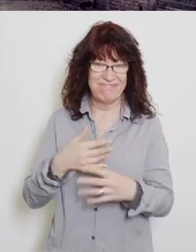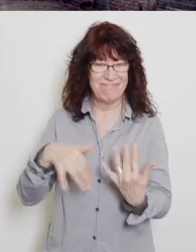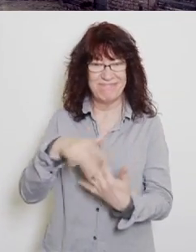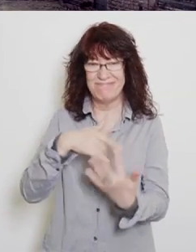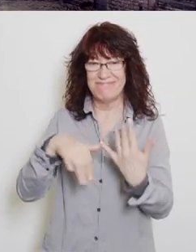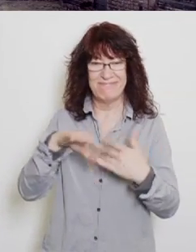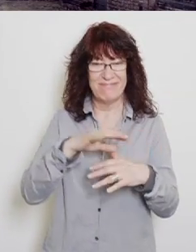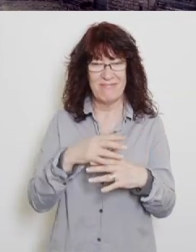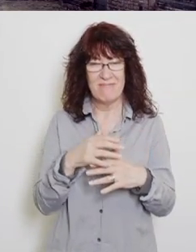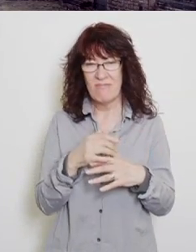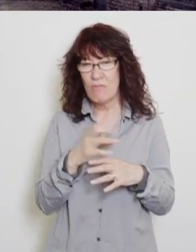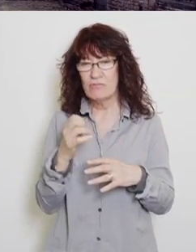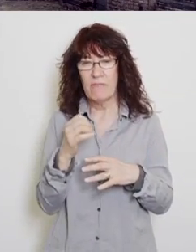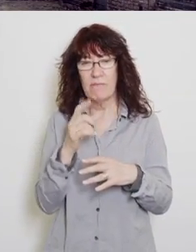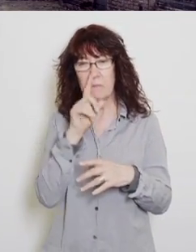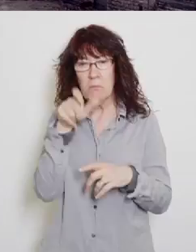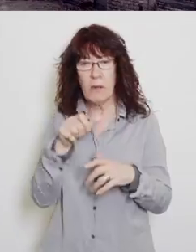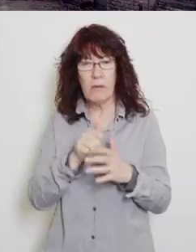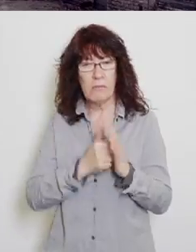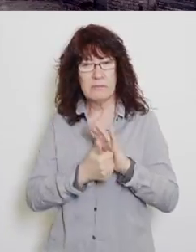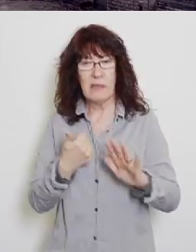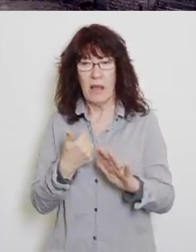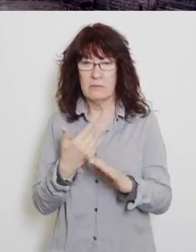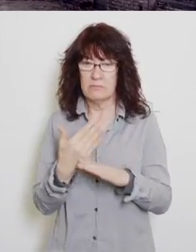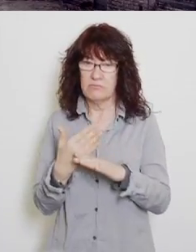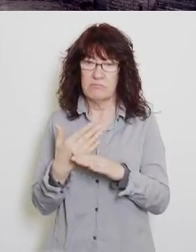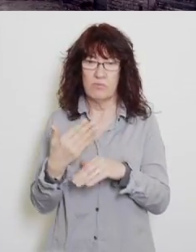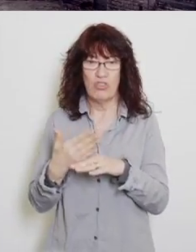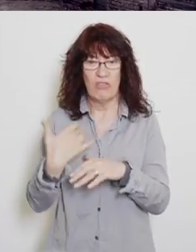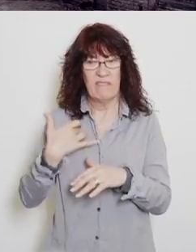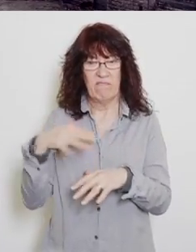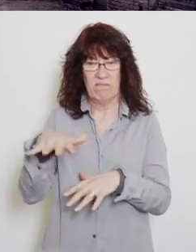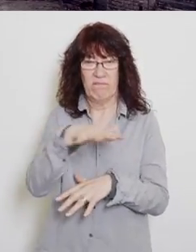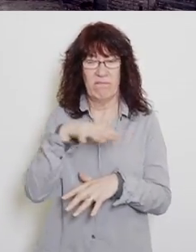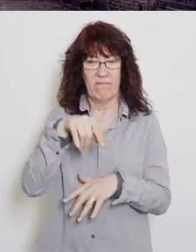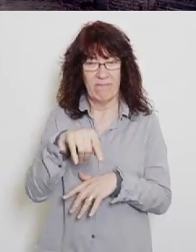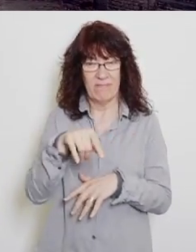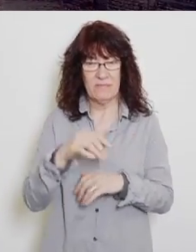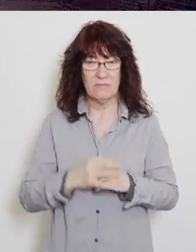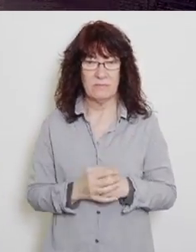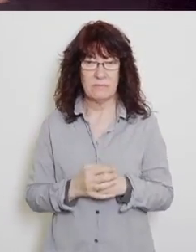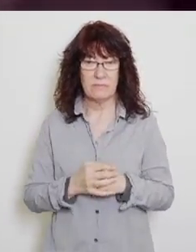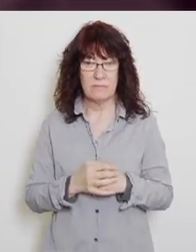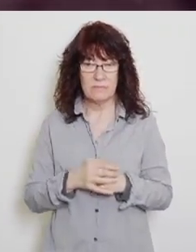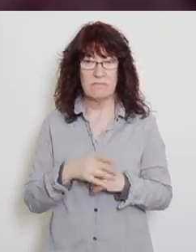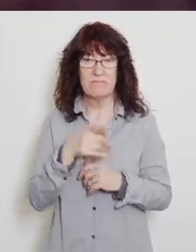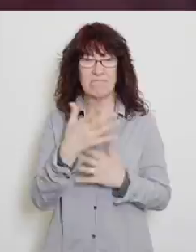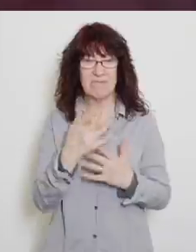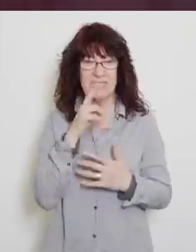Hundreds of highly skilled people spent their working lives here. Furnaces belched out heat and